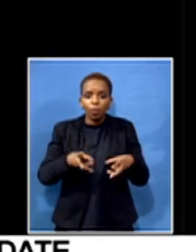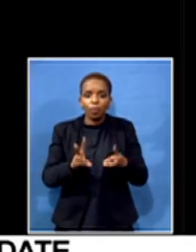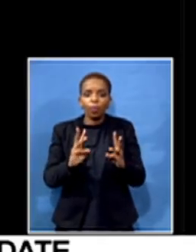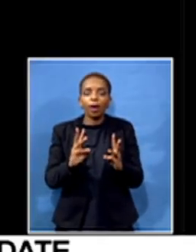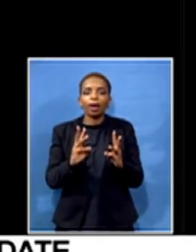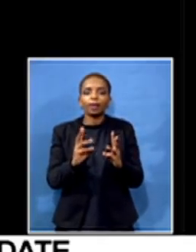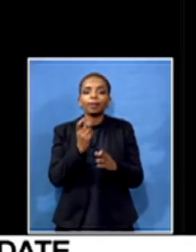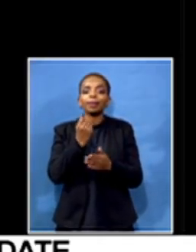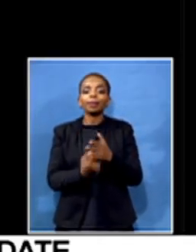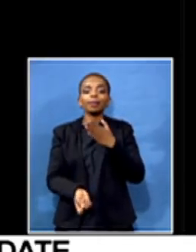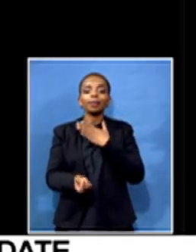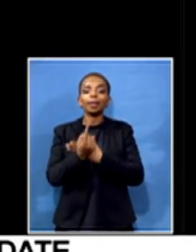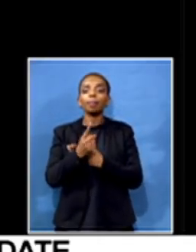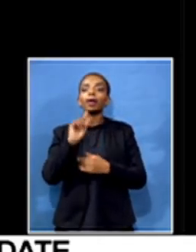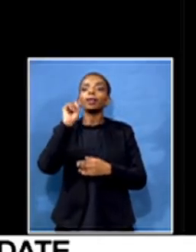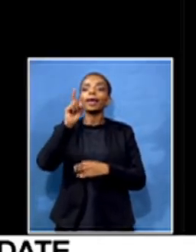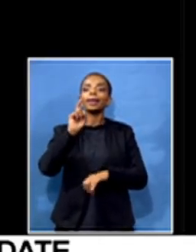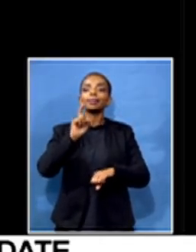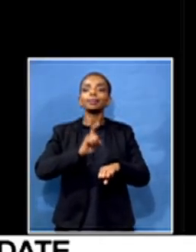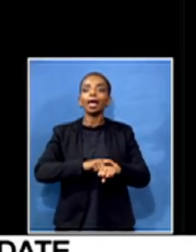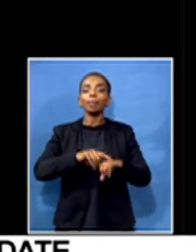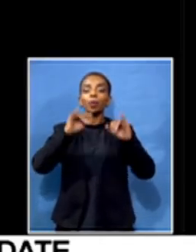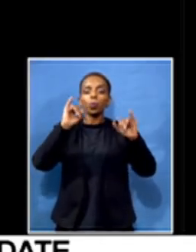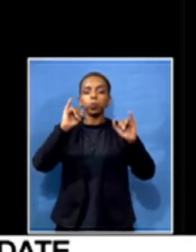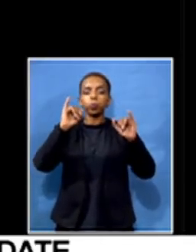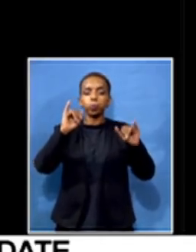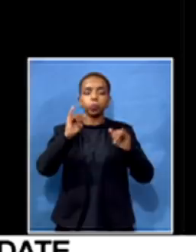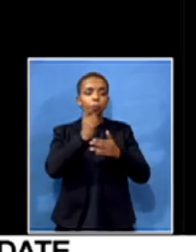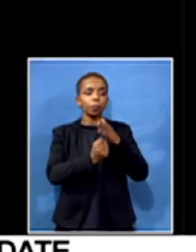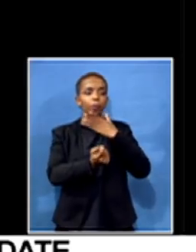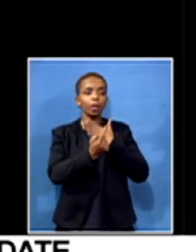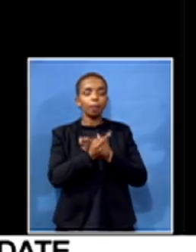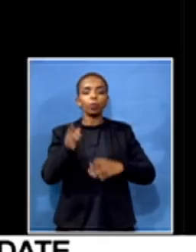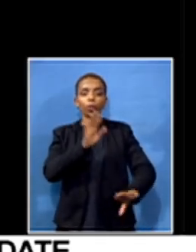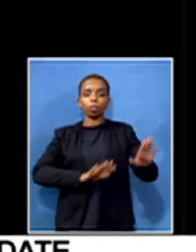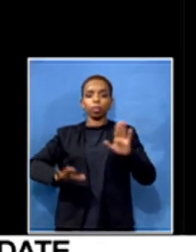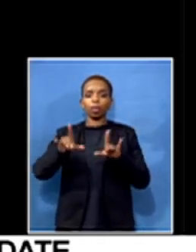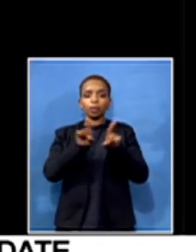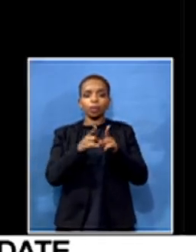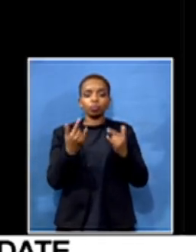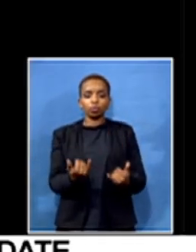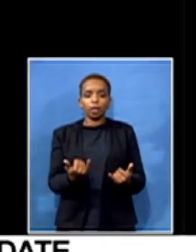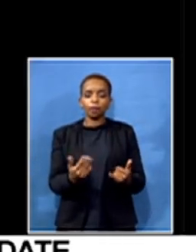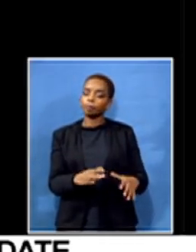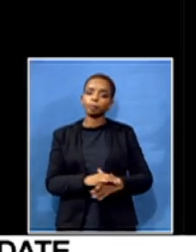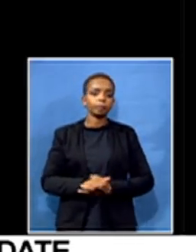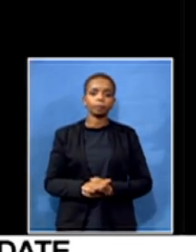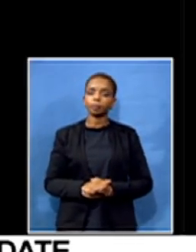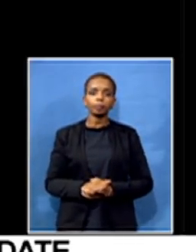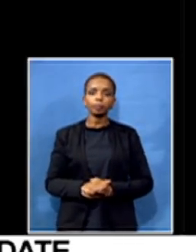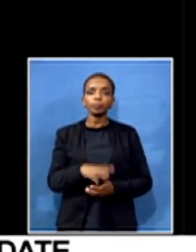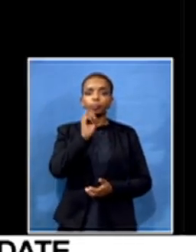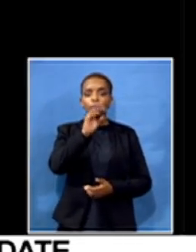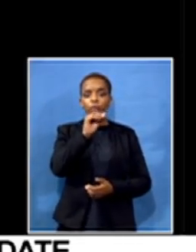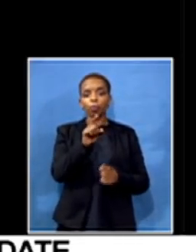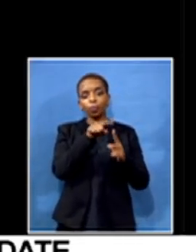pandemic should never find us in the way we are today. So those things should be addressed.